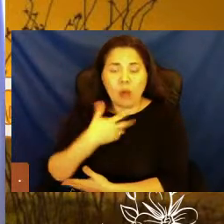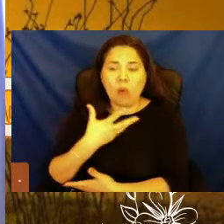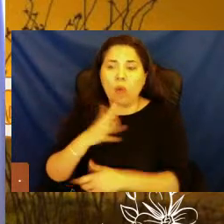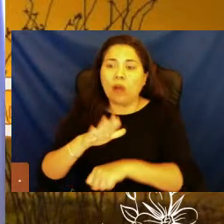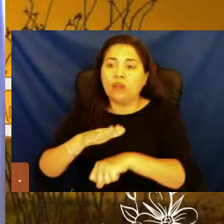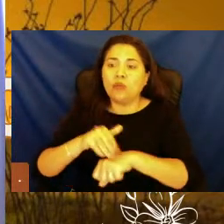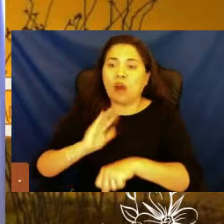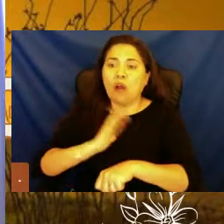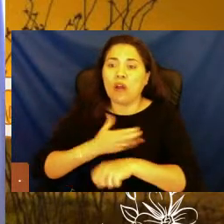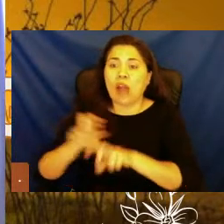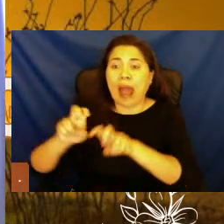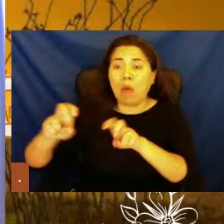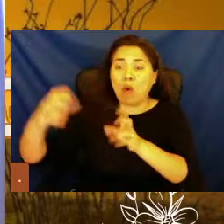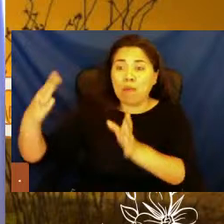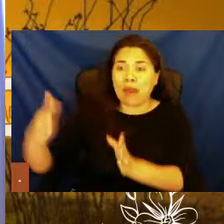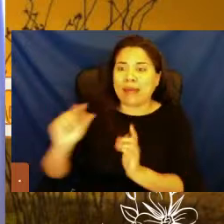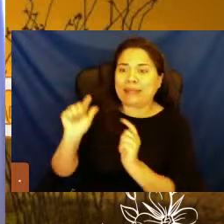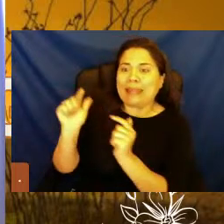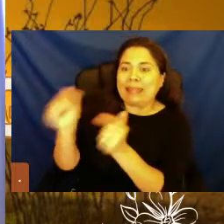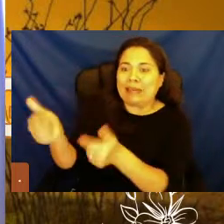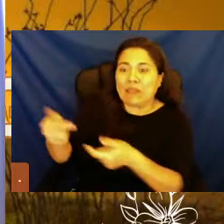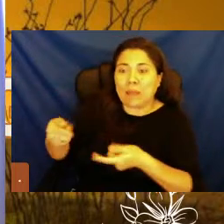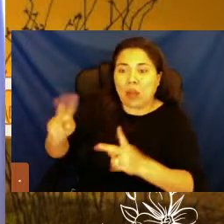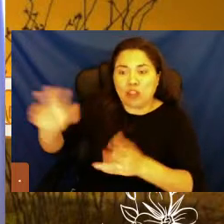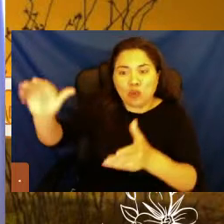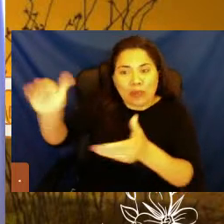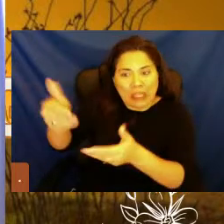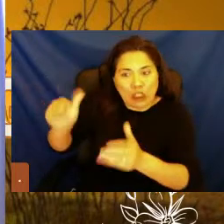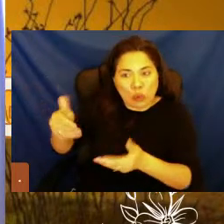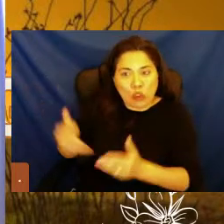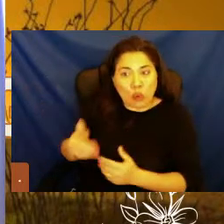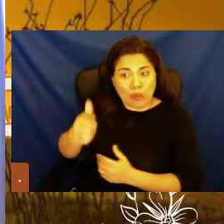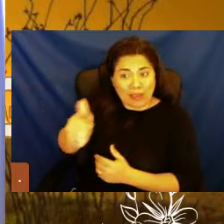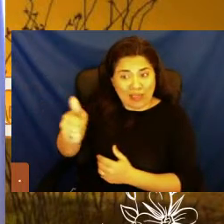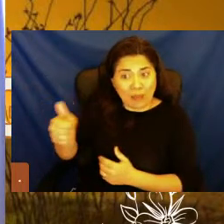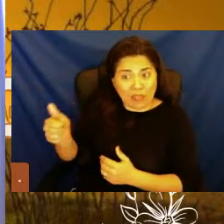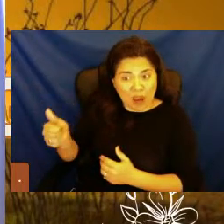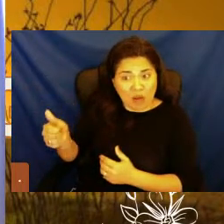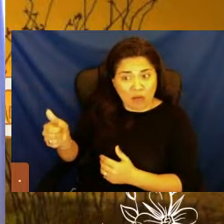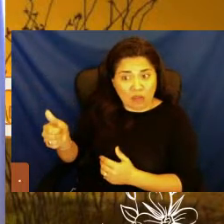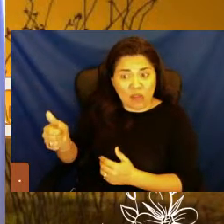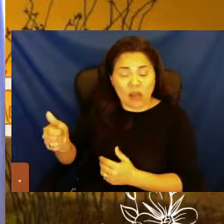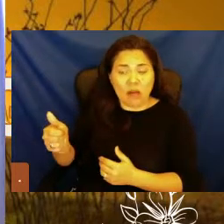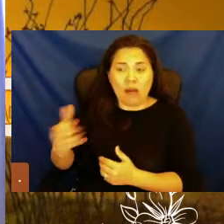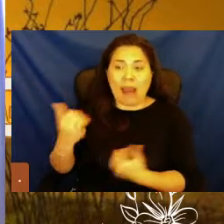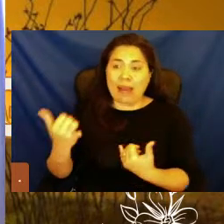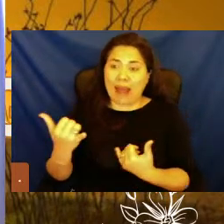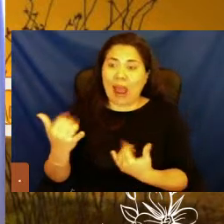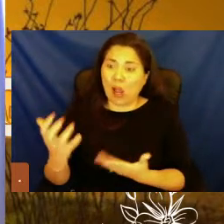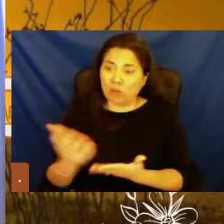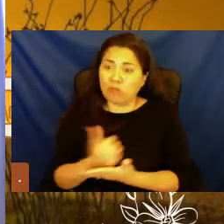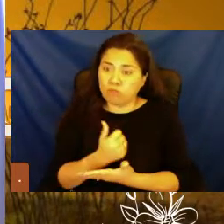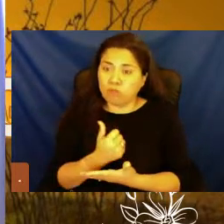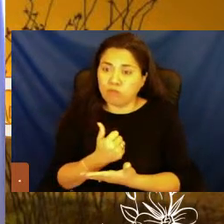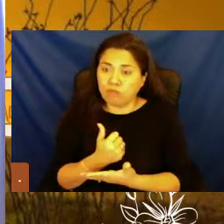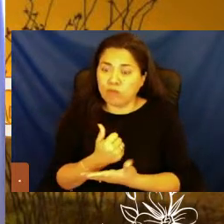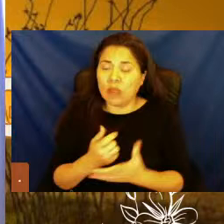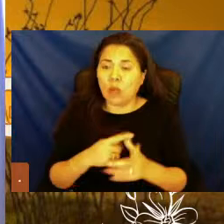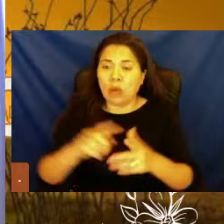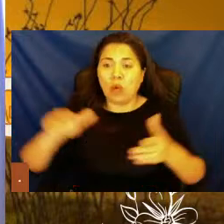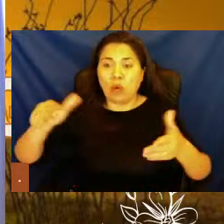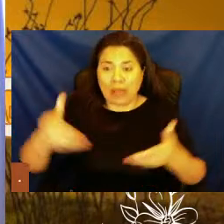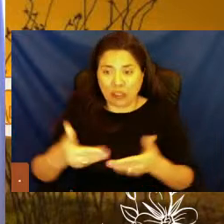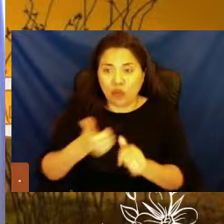our panelists and give them an opportunity to introduce themselves. And at this time, we're going to be introducing